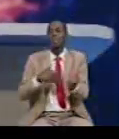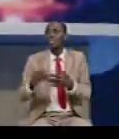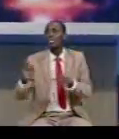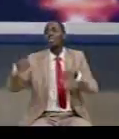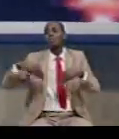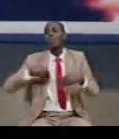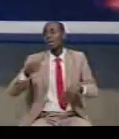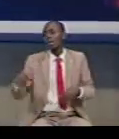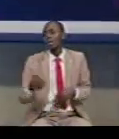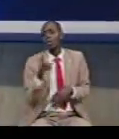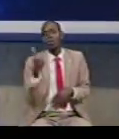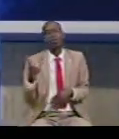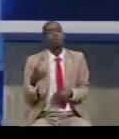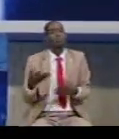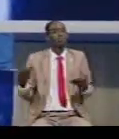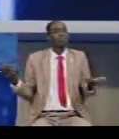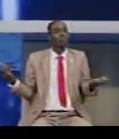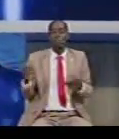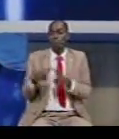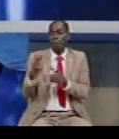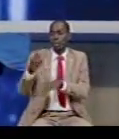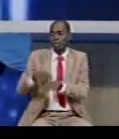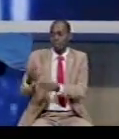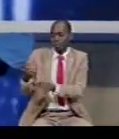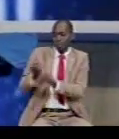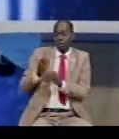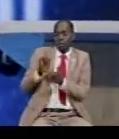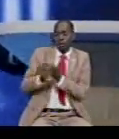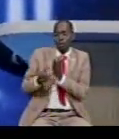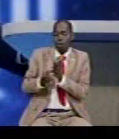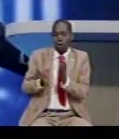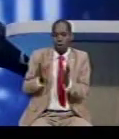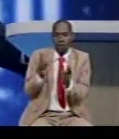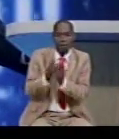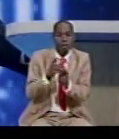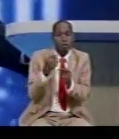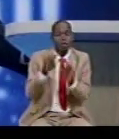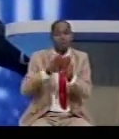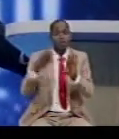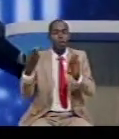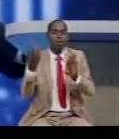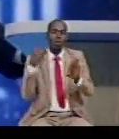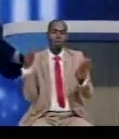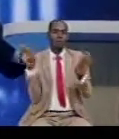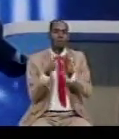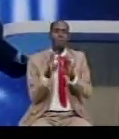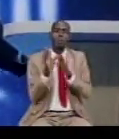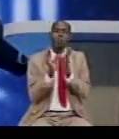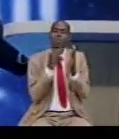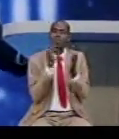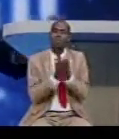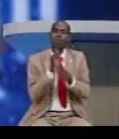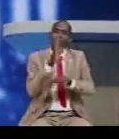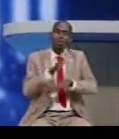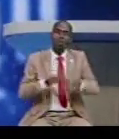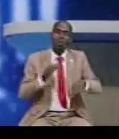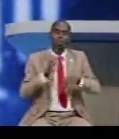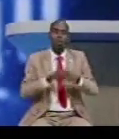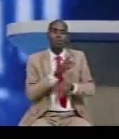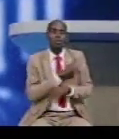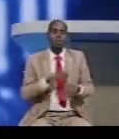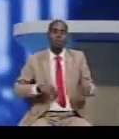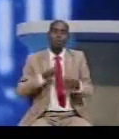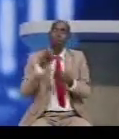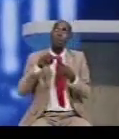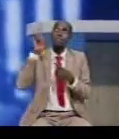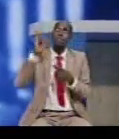door was shut. Call upon the Lord when he's near. Call ye upon him him while he's near and he can hear your prayer.